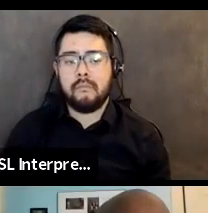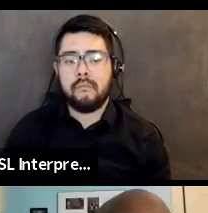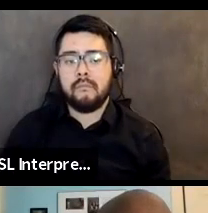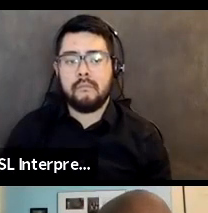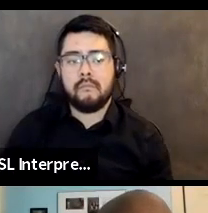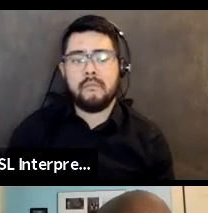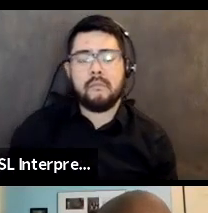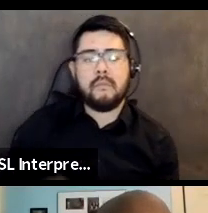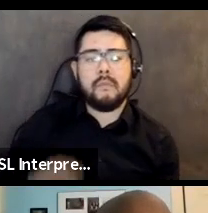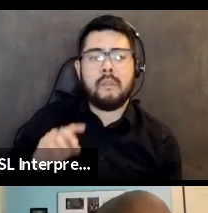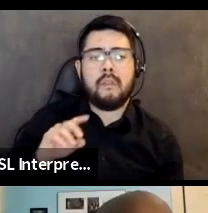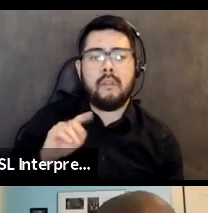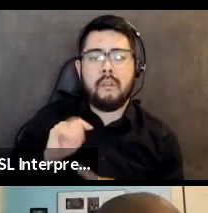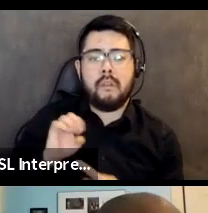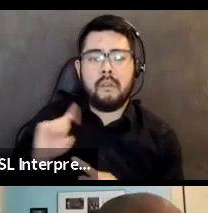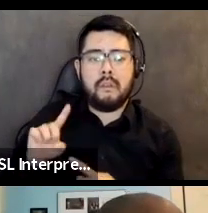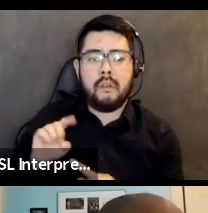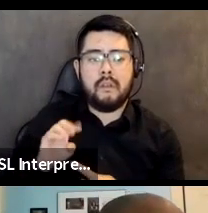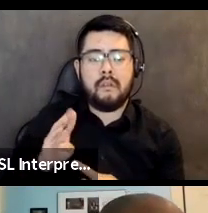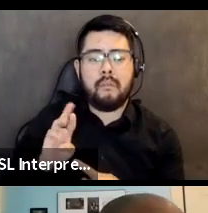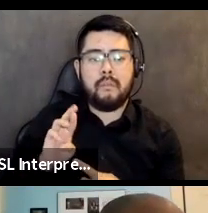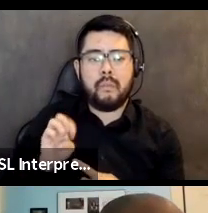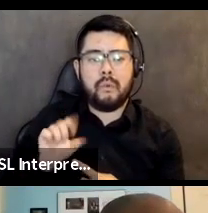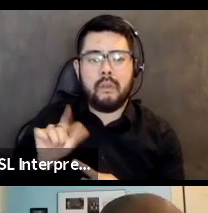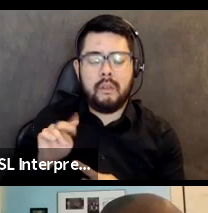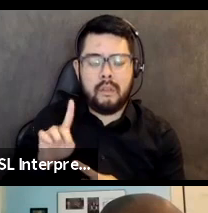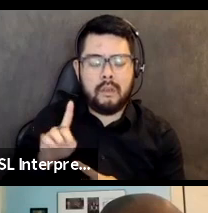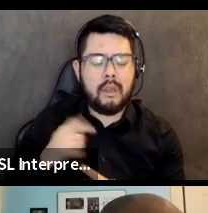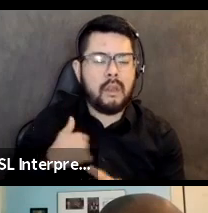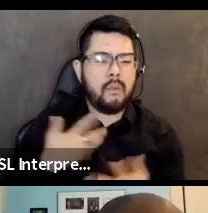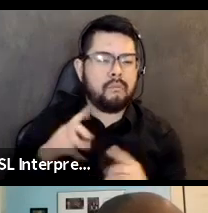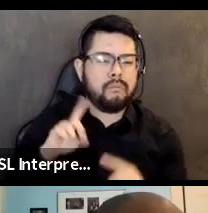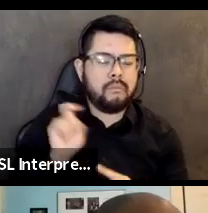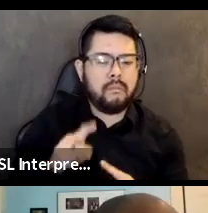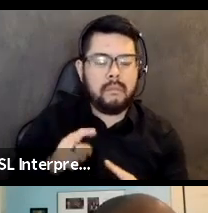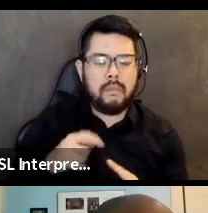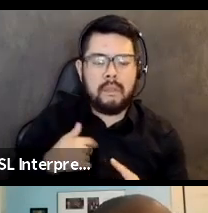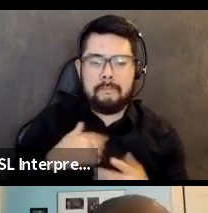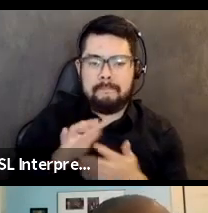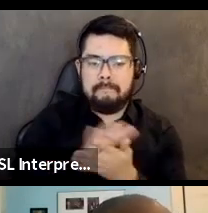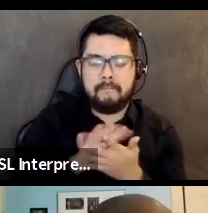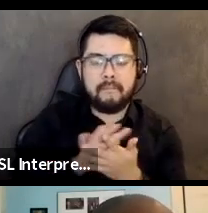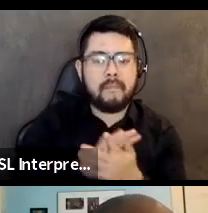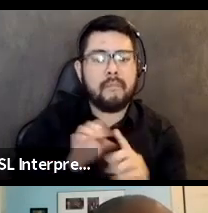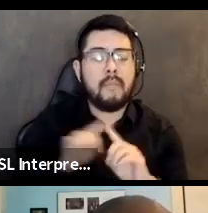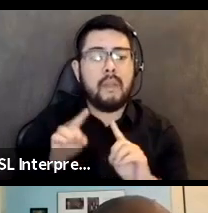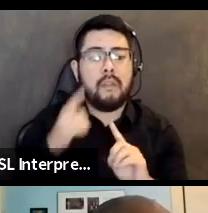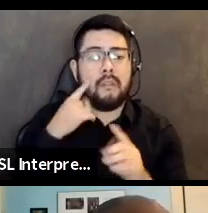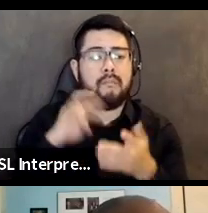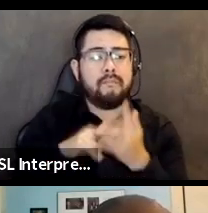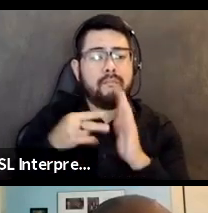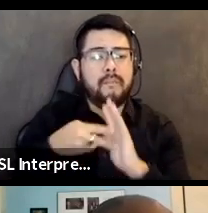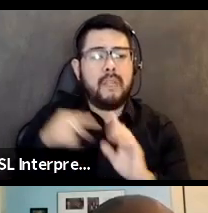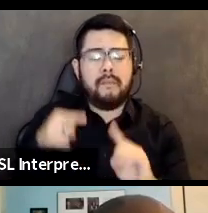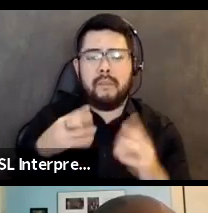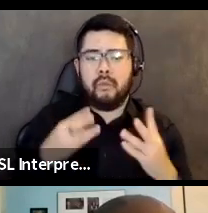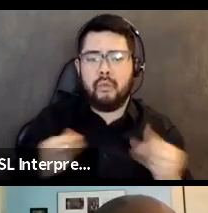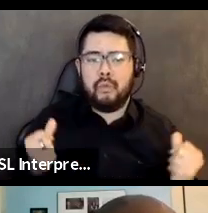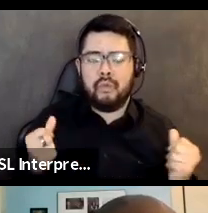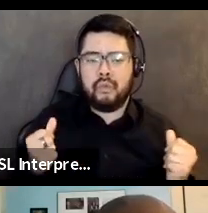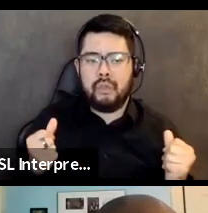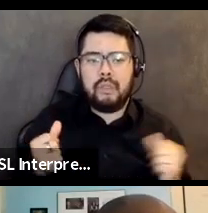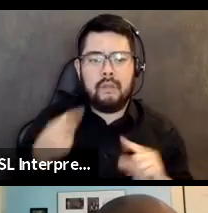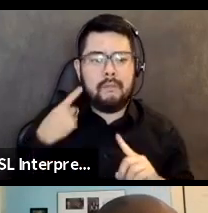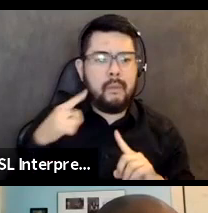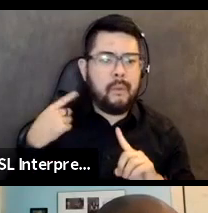i'd like to ask a question i'm not clear what and perhaps sendle can explain this what is the intent of this resolution i'm unclear what it does and